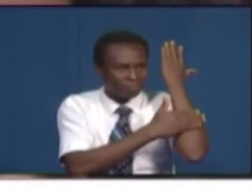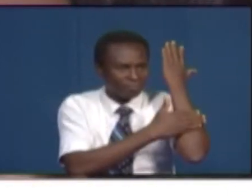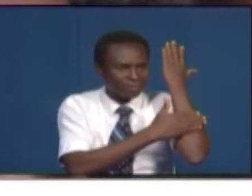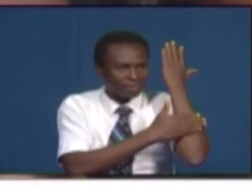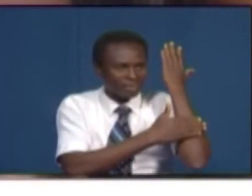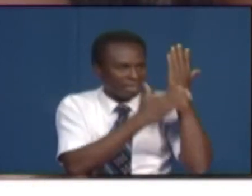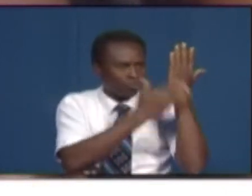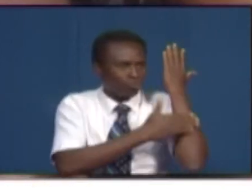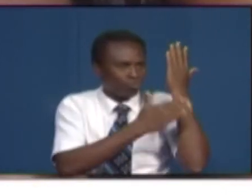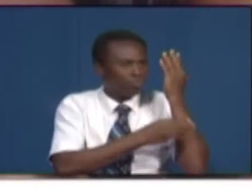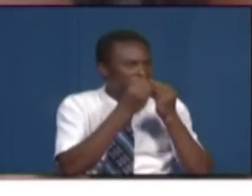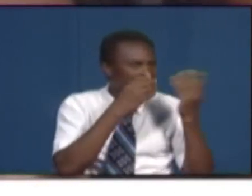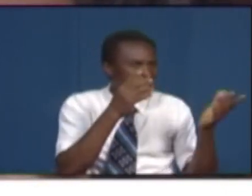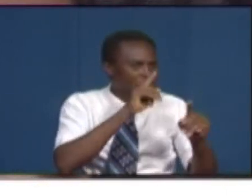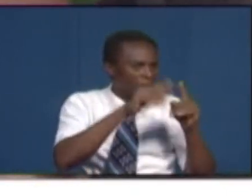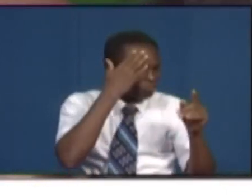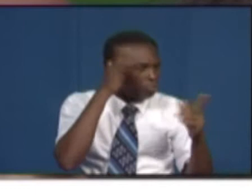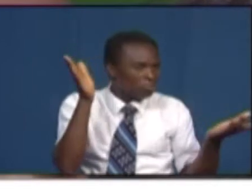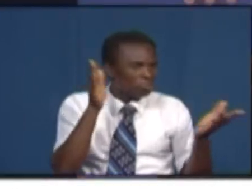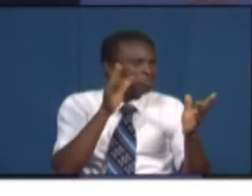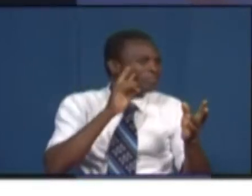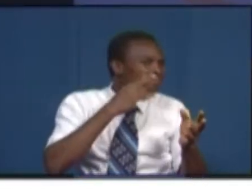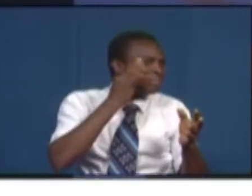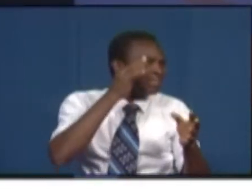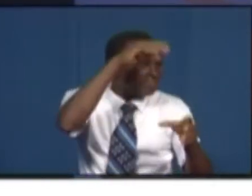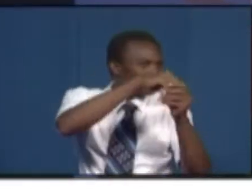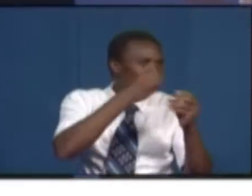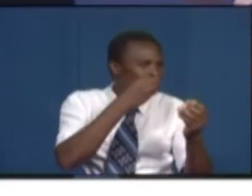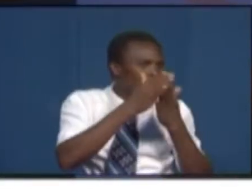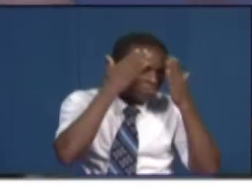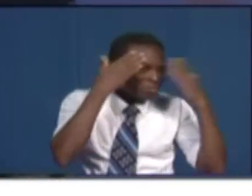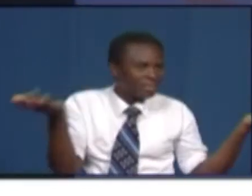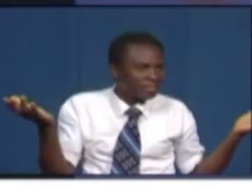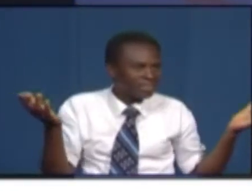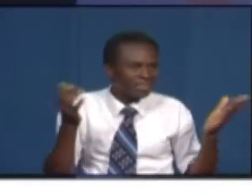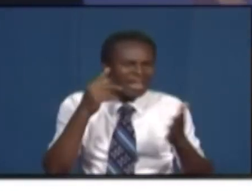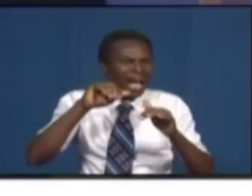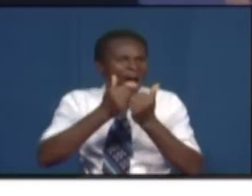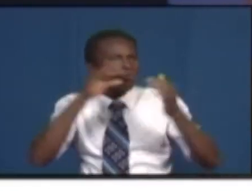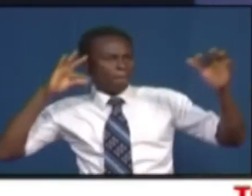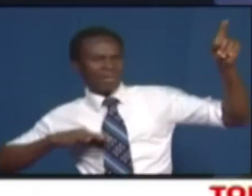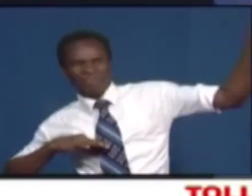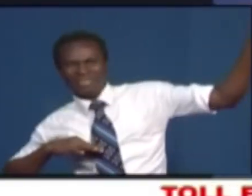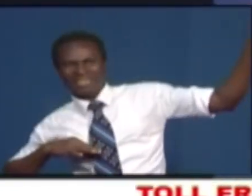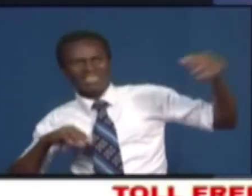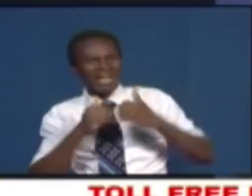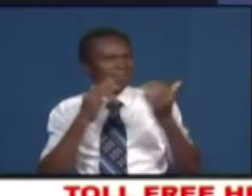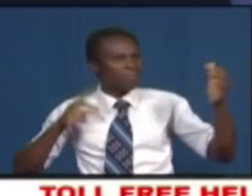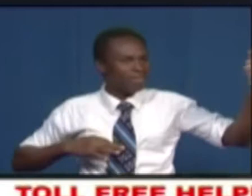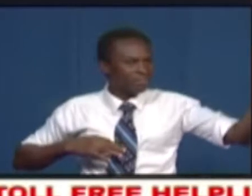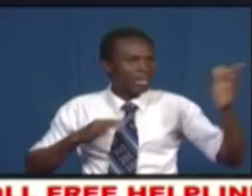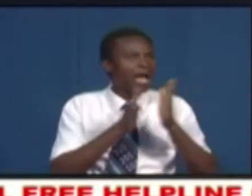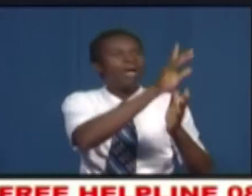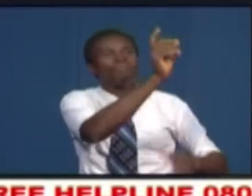information we are getting right now? Okay, so that's a good question. But I think GPV goes